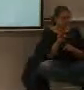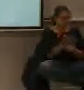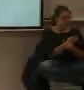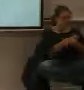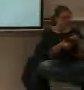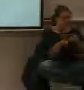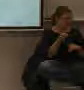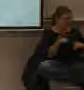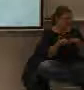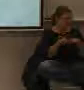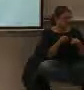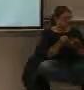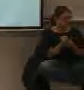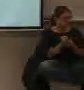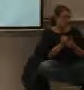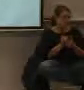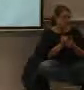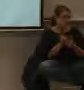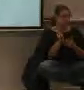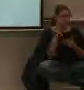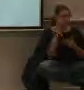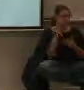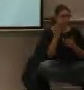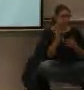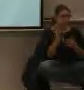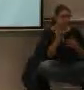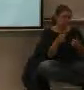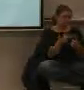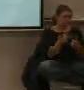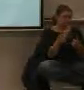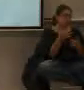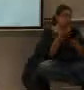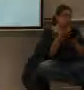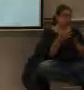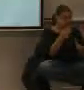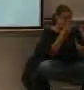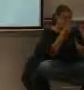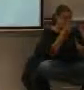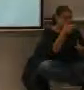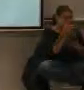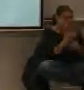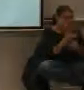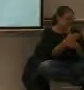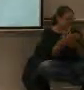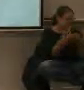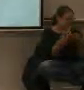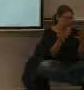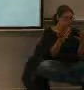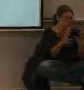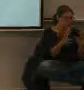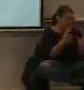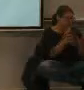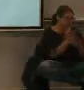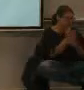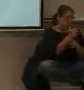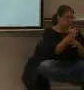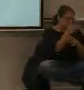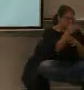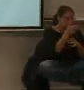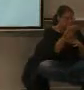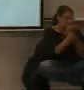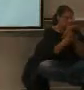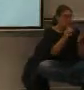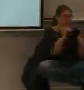toxic chemicals that would, one, you want it to target the pest as closely as possible so it doesn't have negative